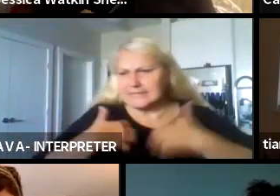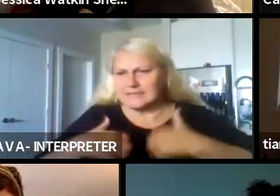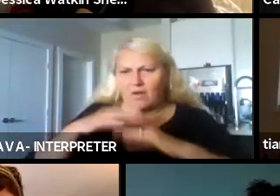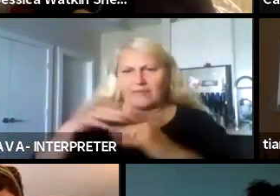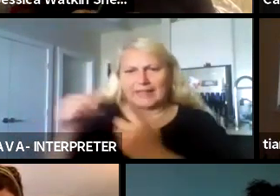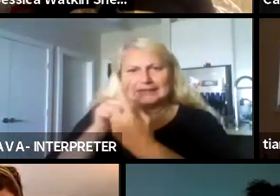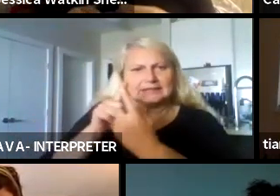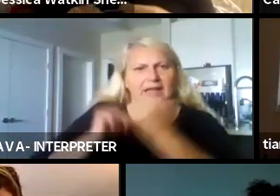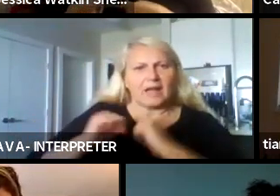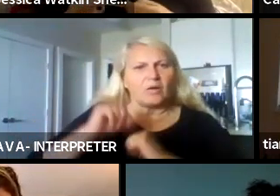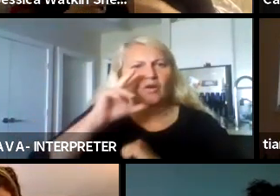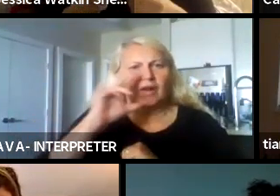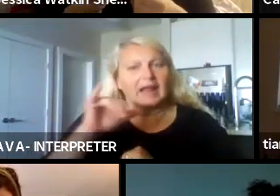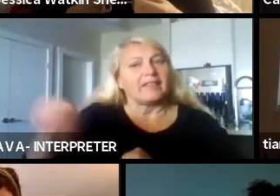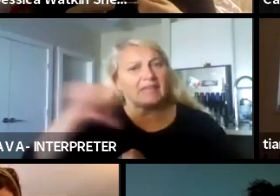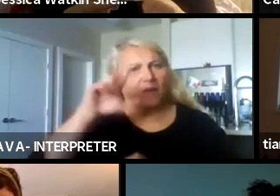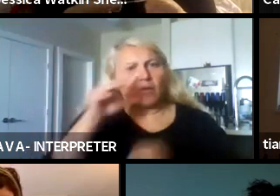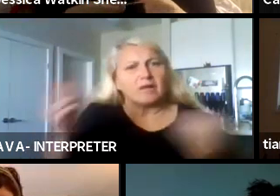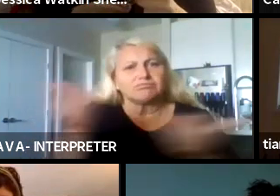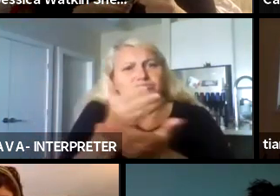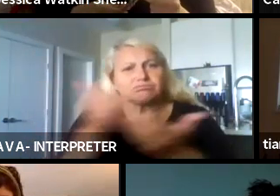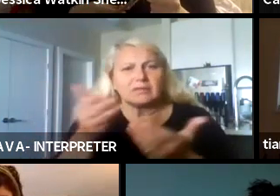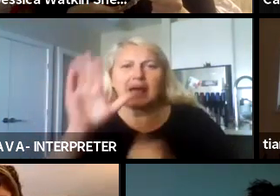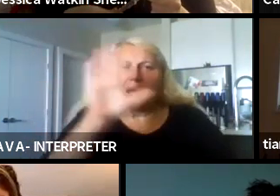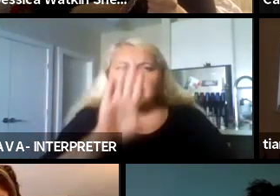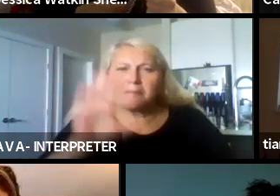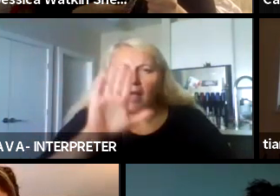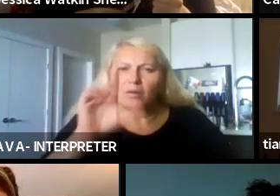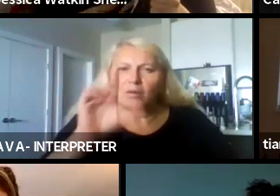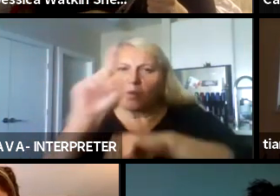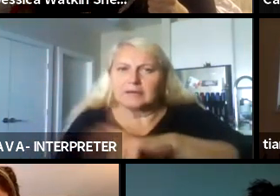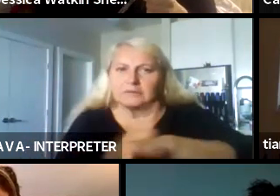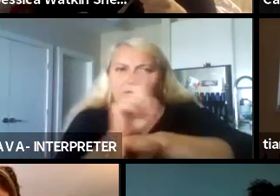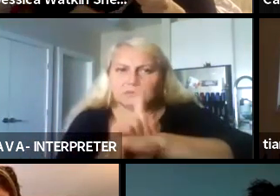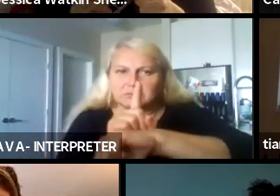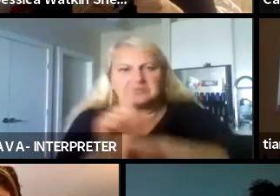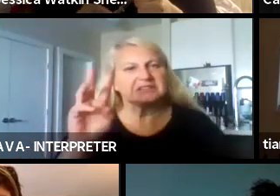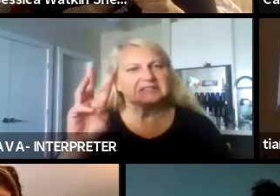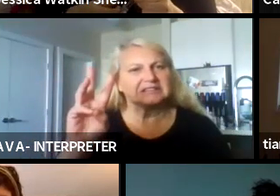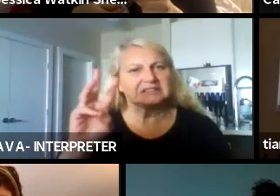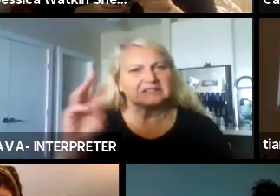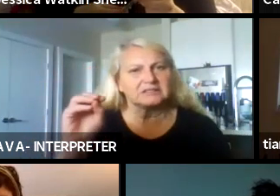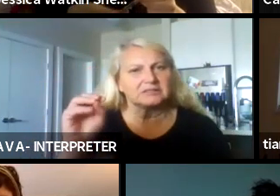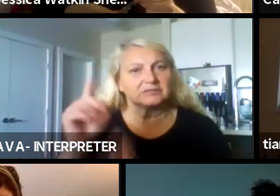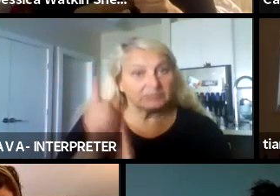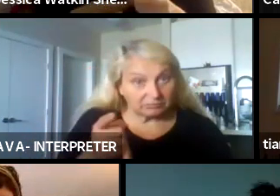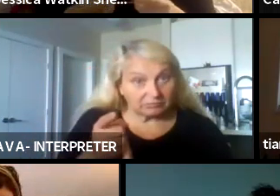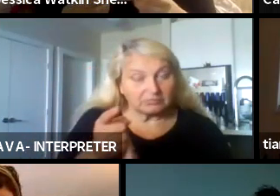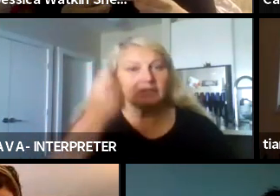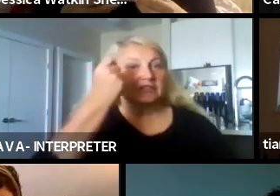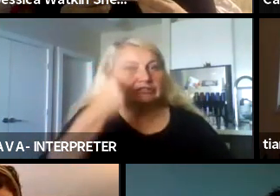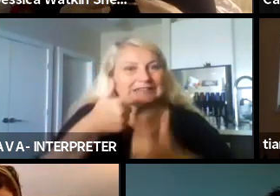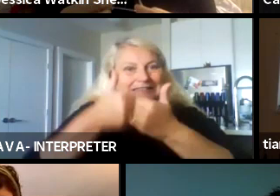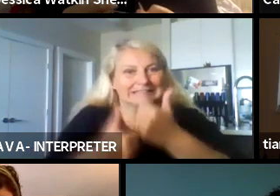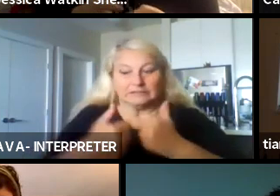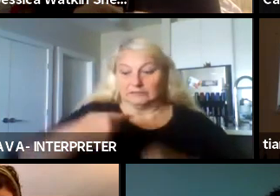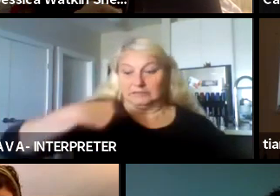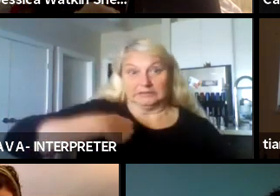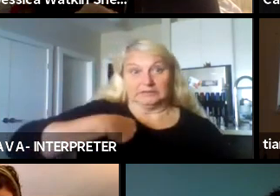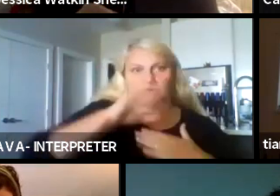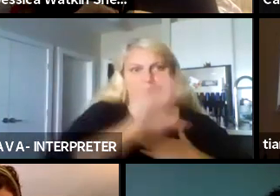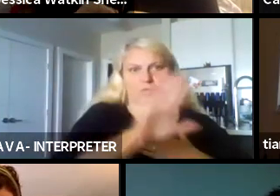theme for approximately 60 minutes. We'll be speaking from our respective embodied knowledge and